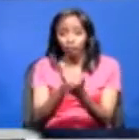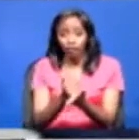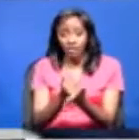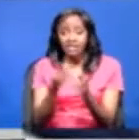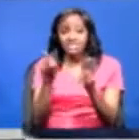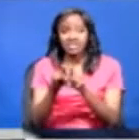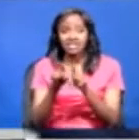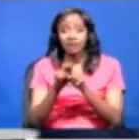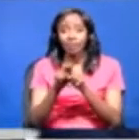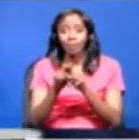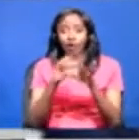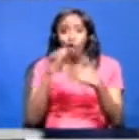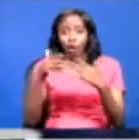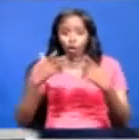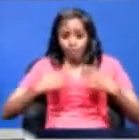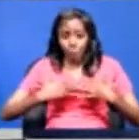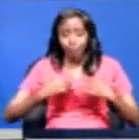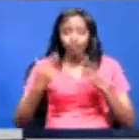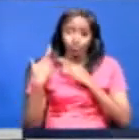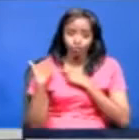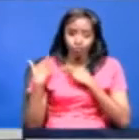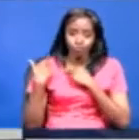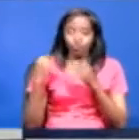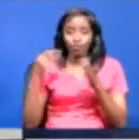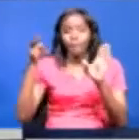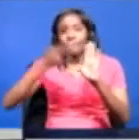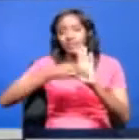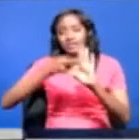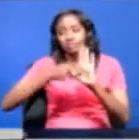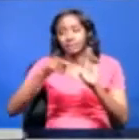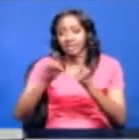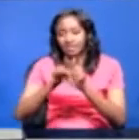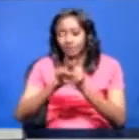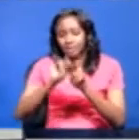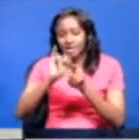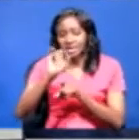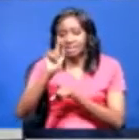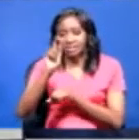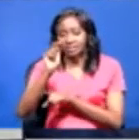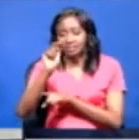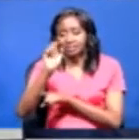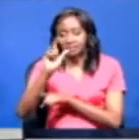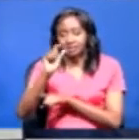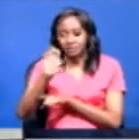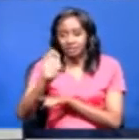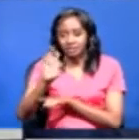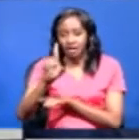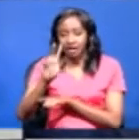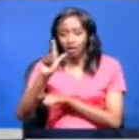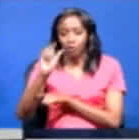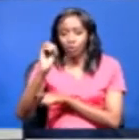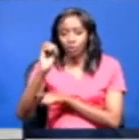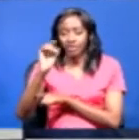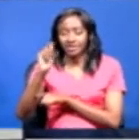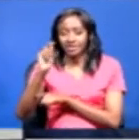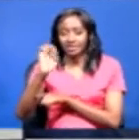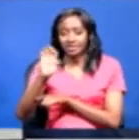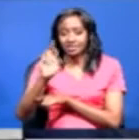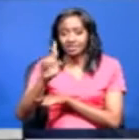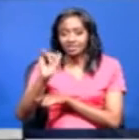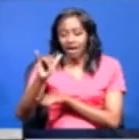allowed to participate. Interlocutory applications are applications that happen before the main hearing to sort out issues